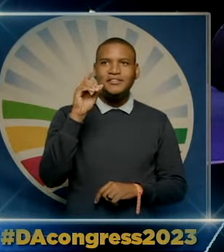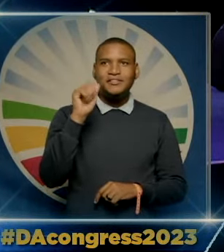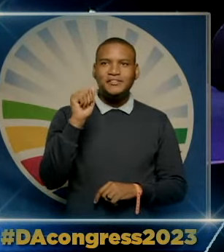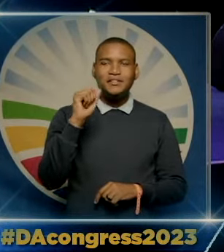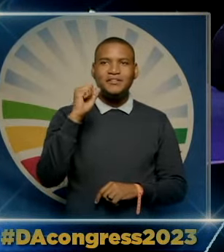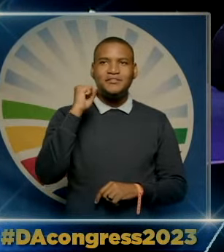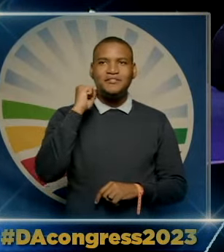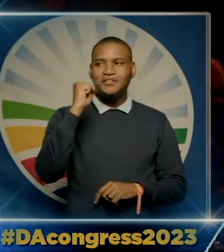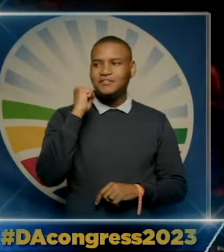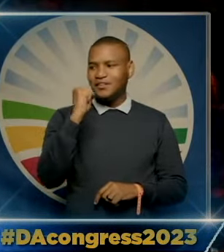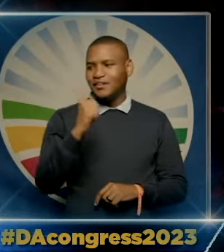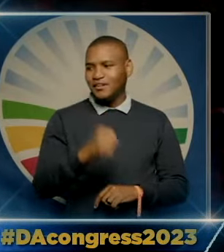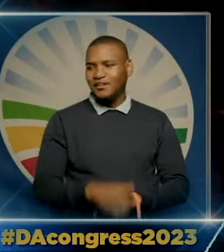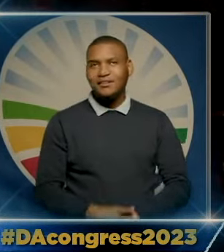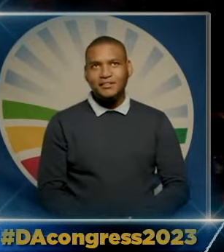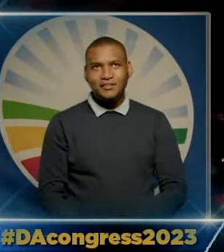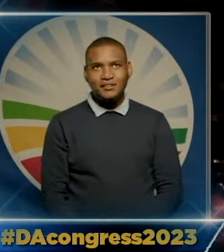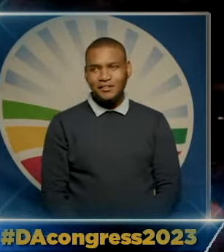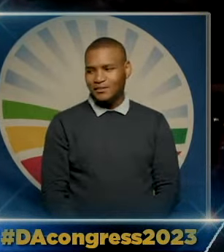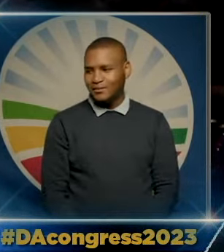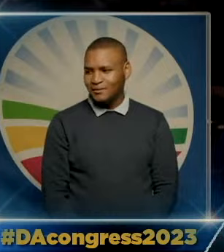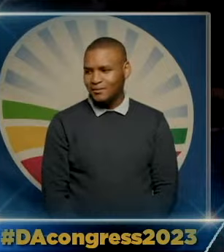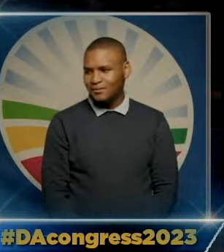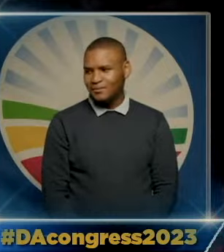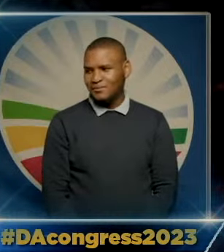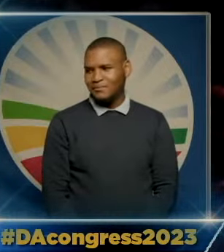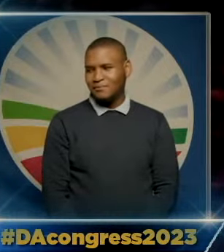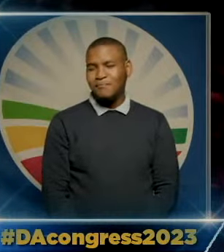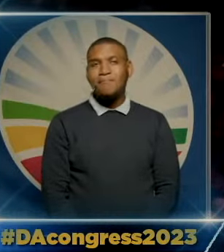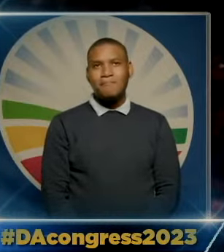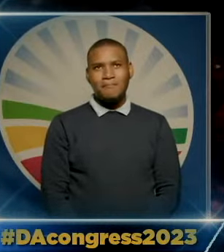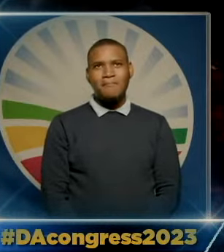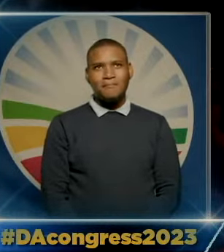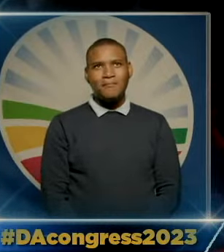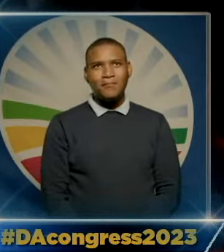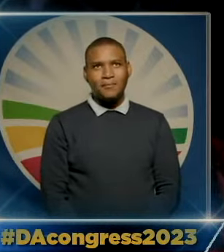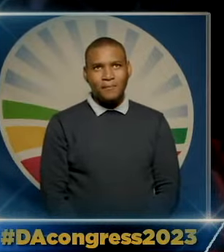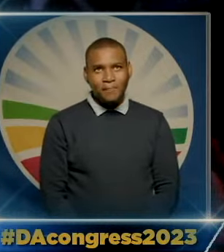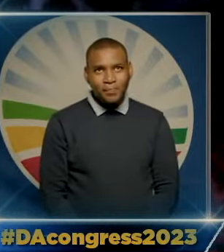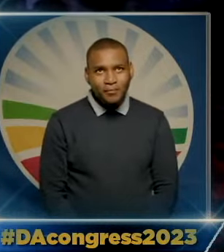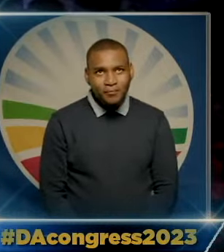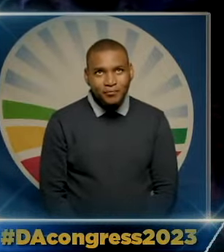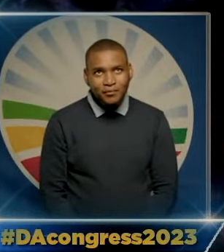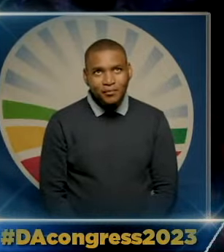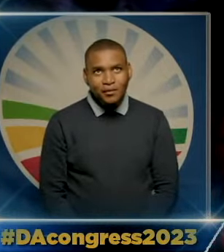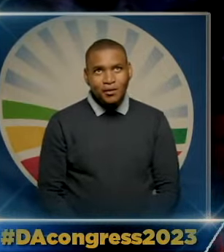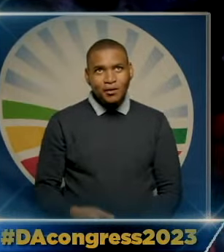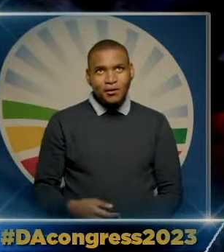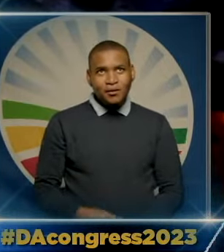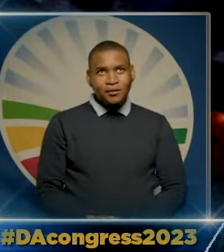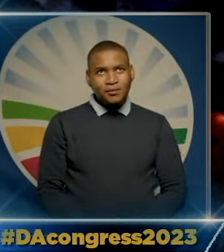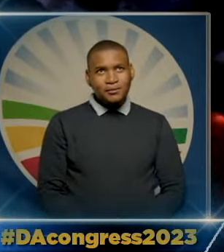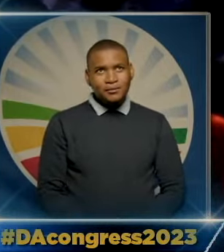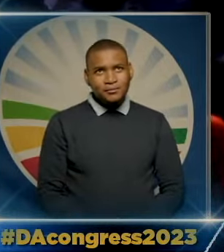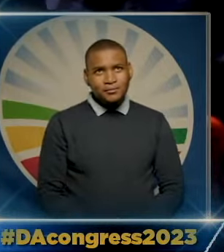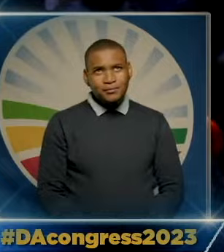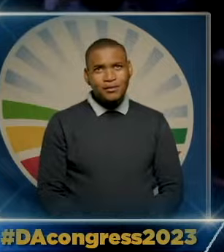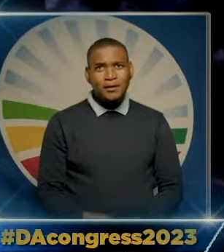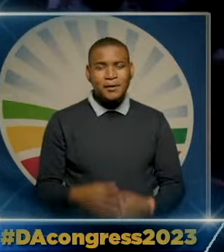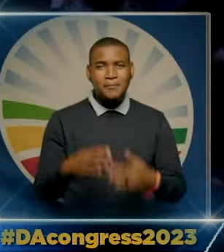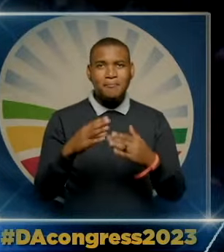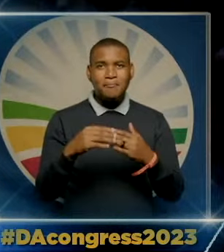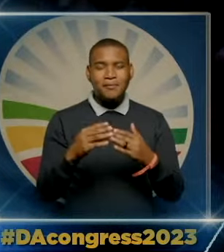Viva! Hoi, hoi! Democratic Alliance, hoi, hoi! Hoi, hoi! Democrats,